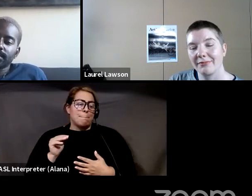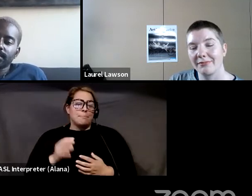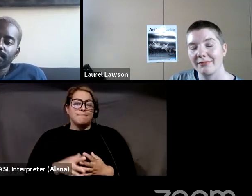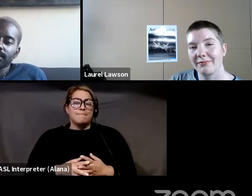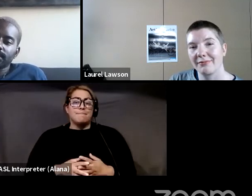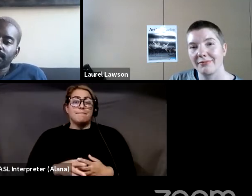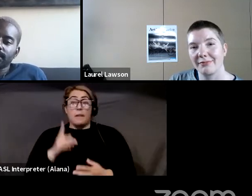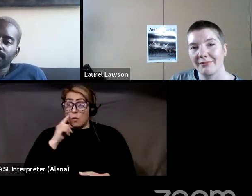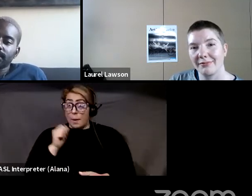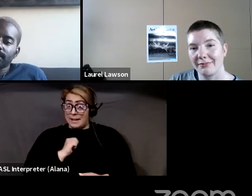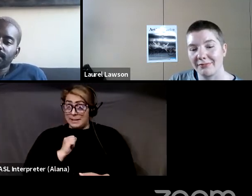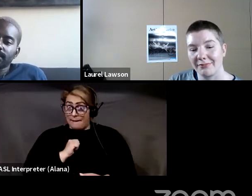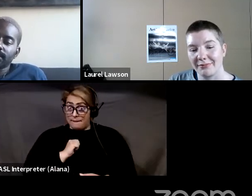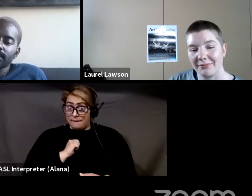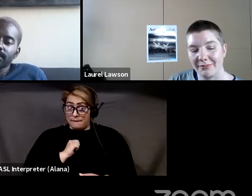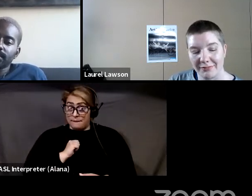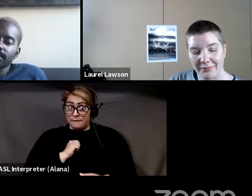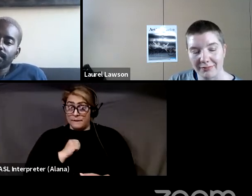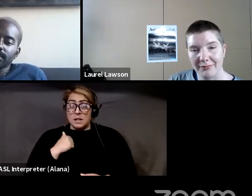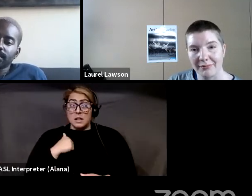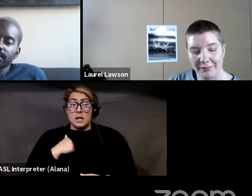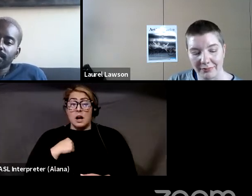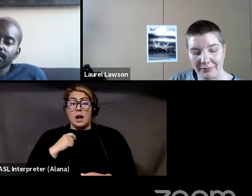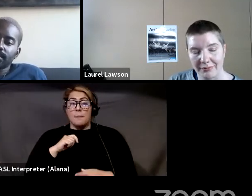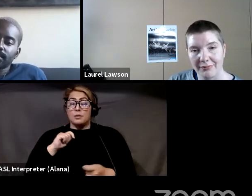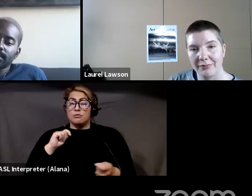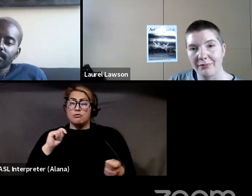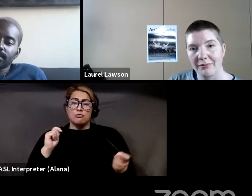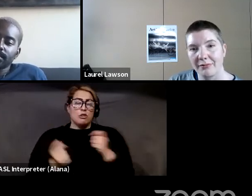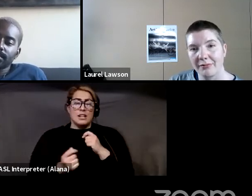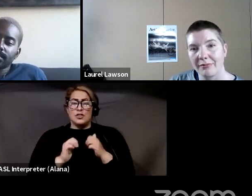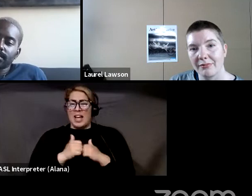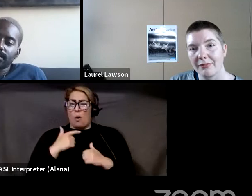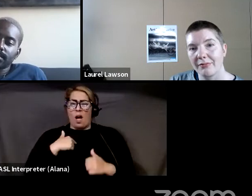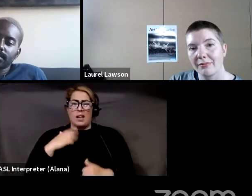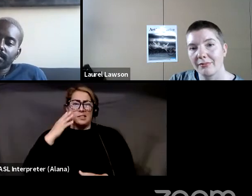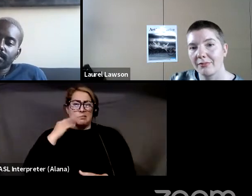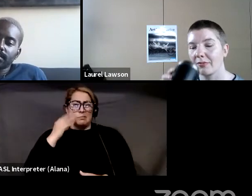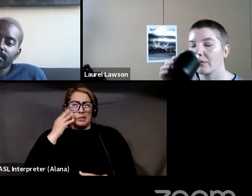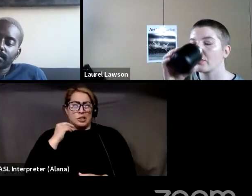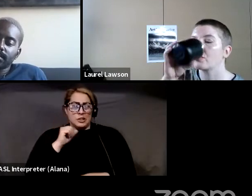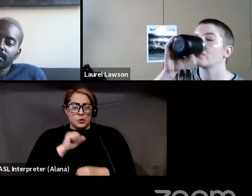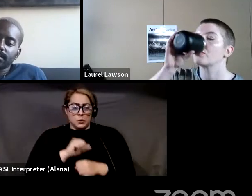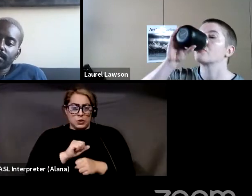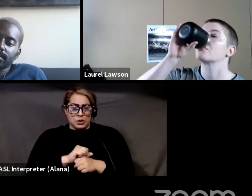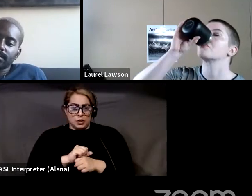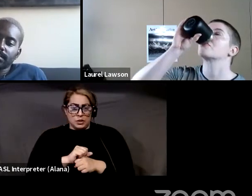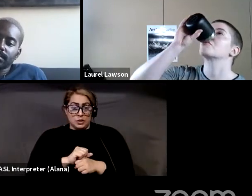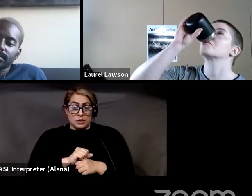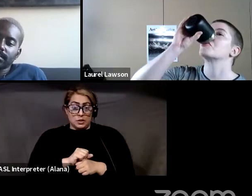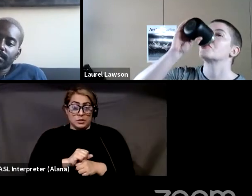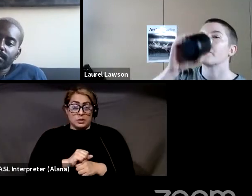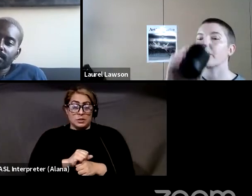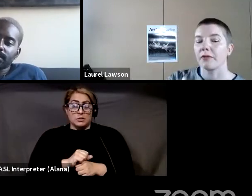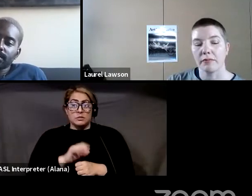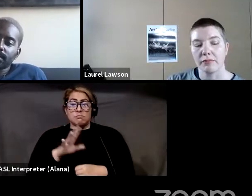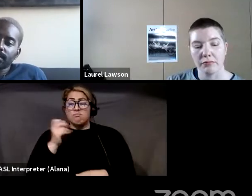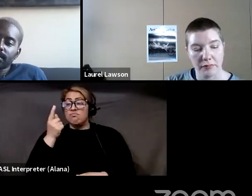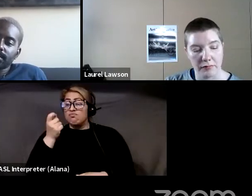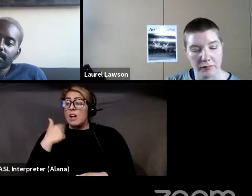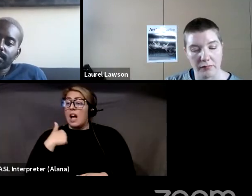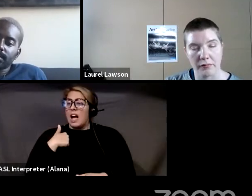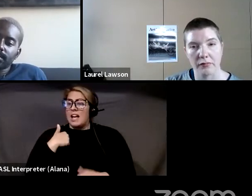For myself, I am changing the way I'm experiencing my work because I